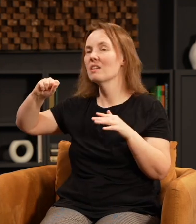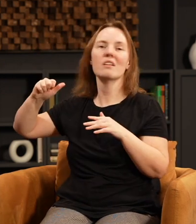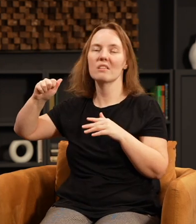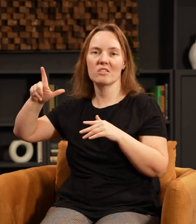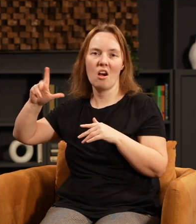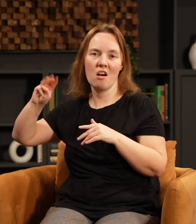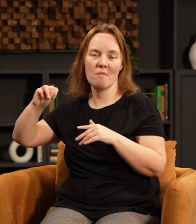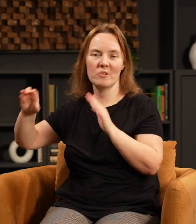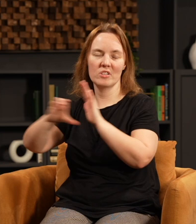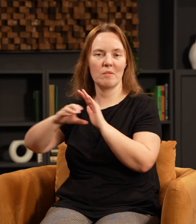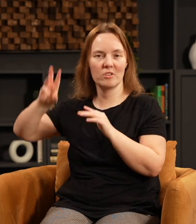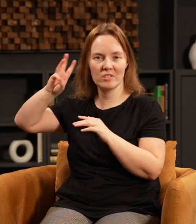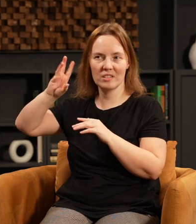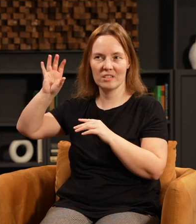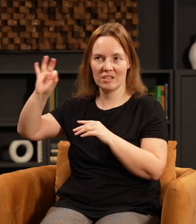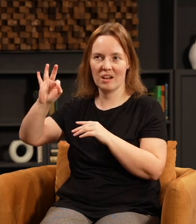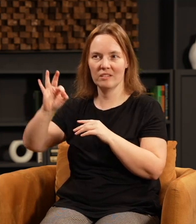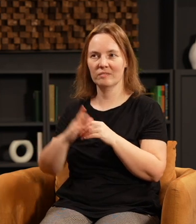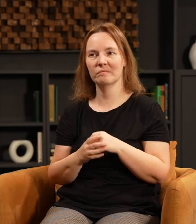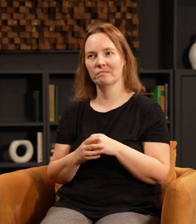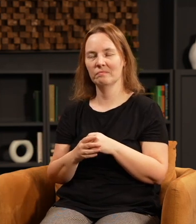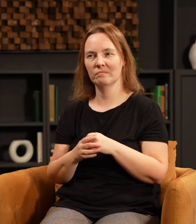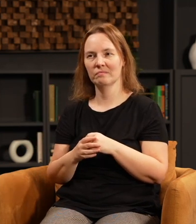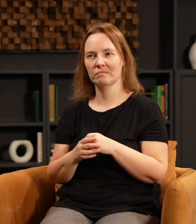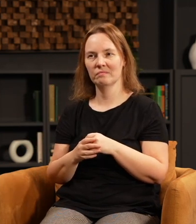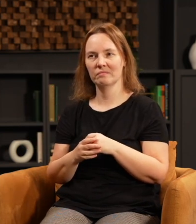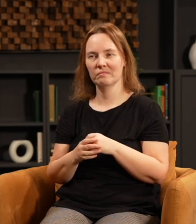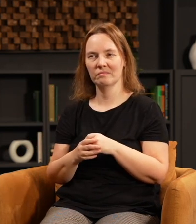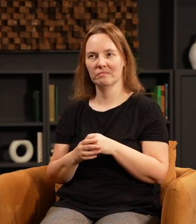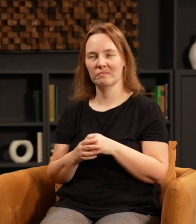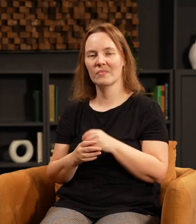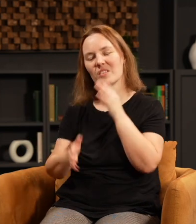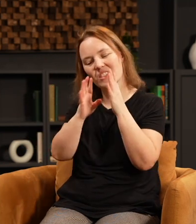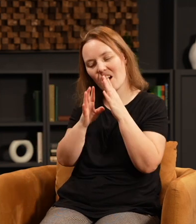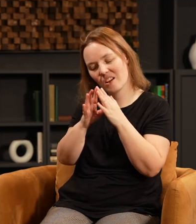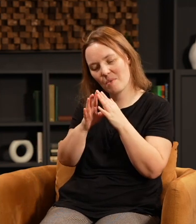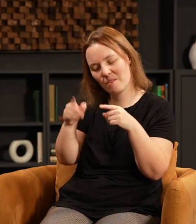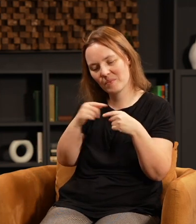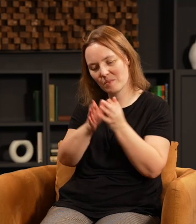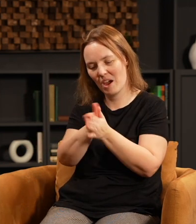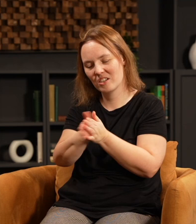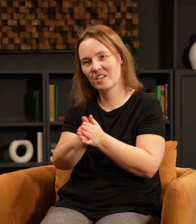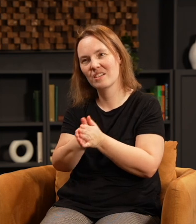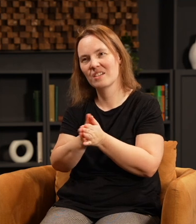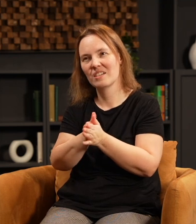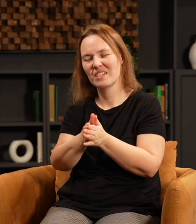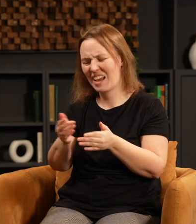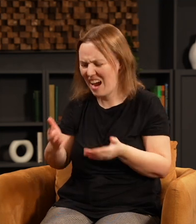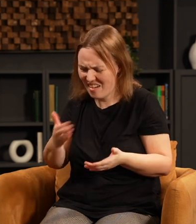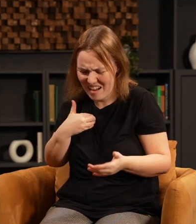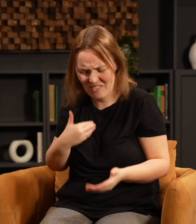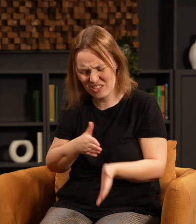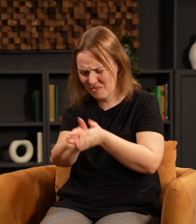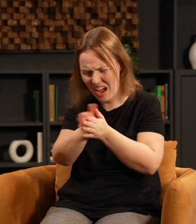your house has consumed me. What's he talking about, this passion? He's saying, I have this fervent desire that the